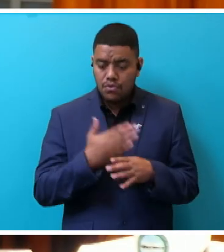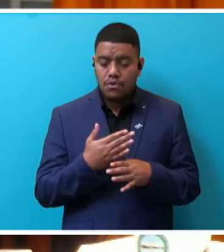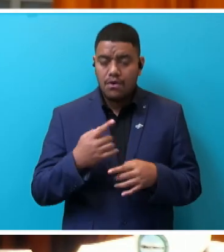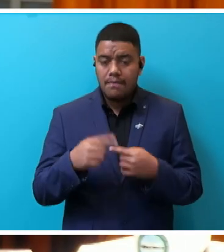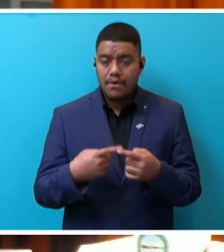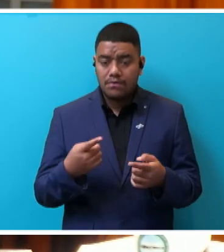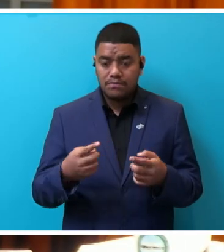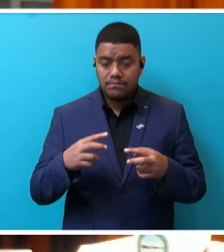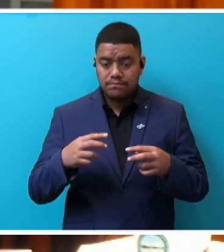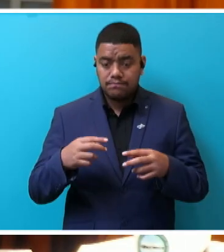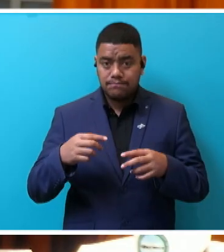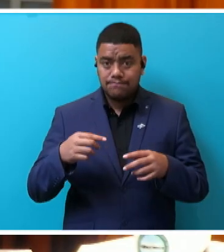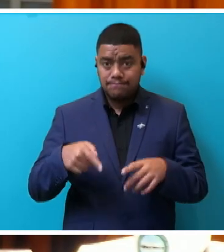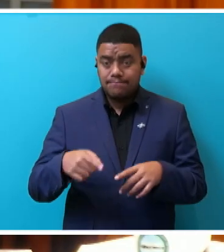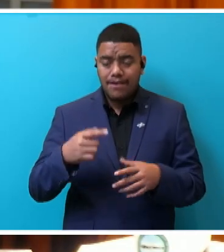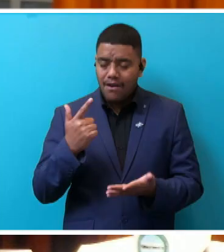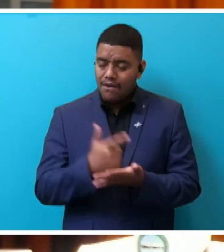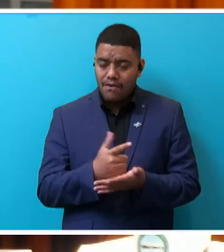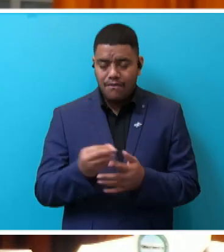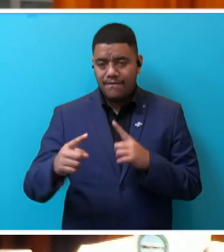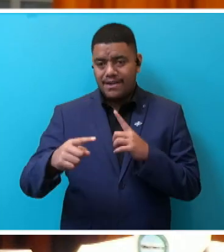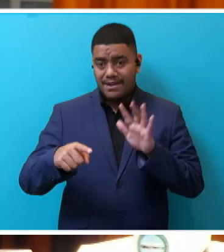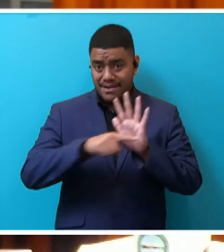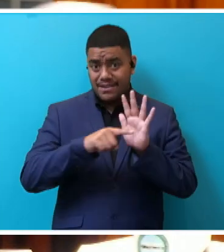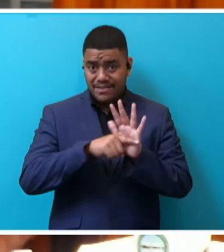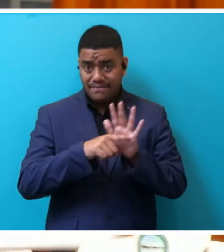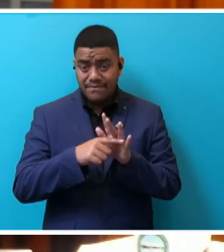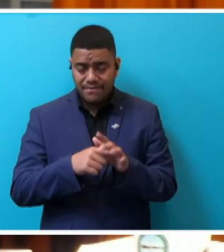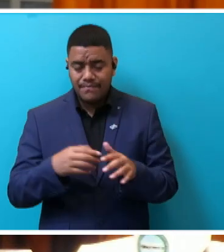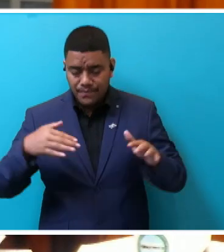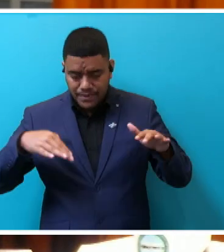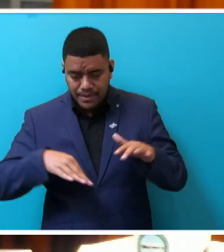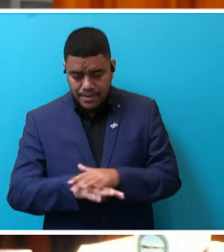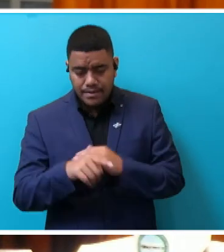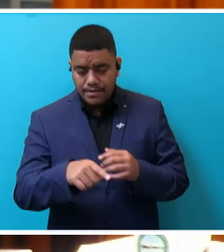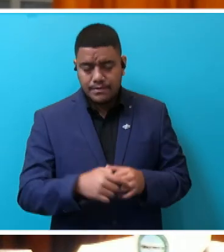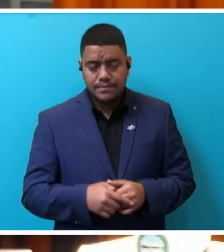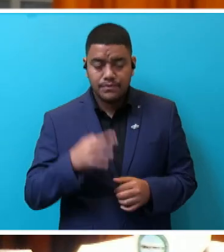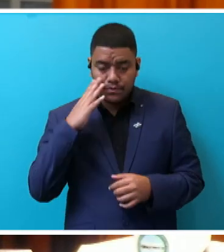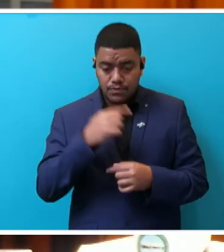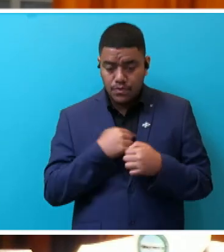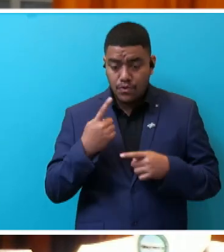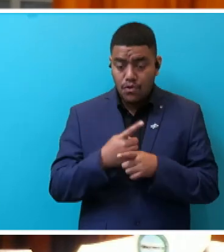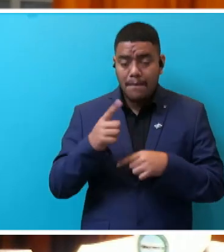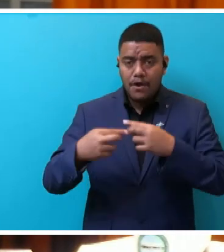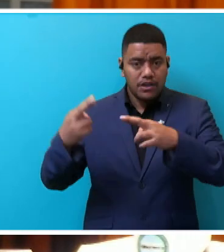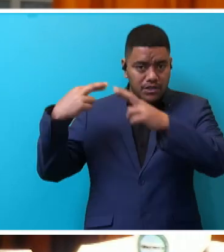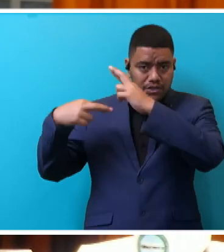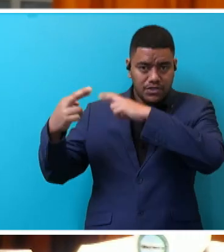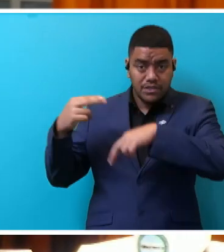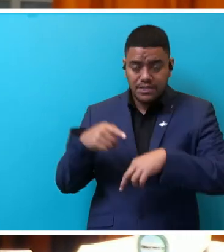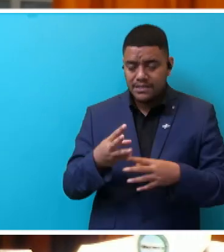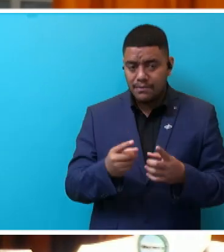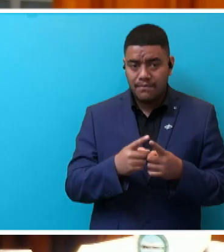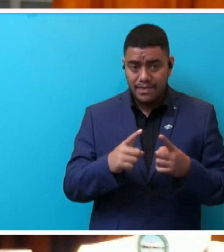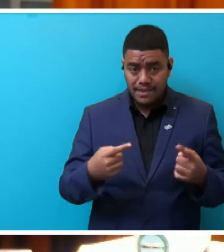Kasi, there is a lot of negativity that comes with it as you know, when we refer to history. But these are some of the things that